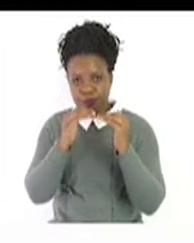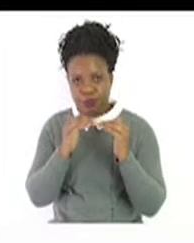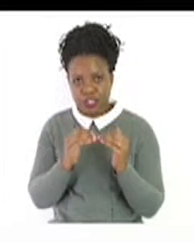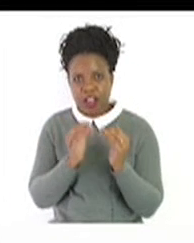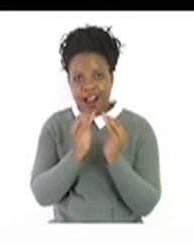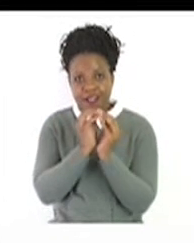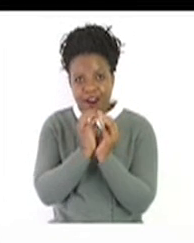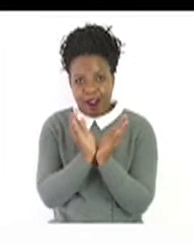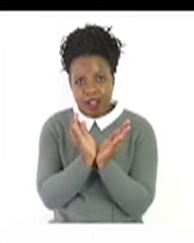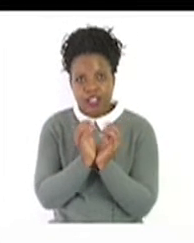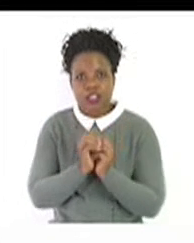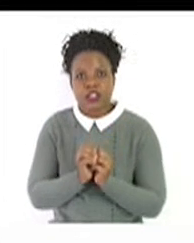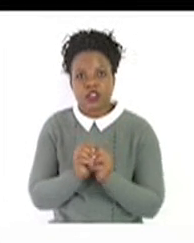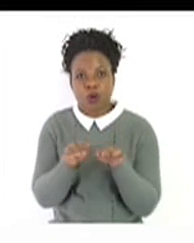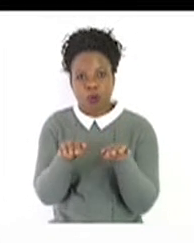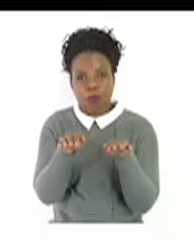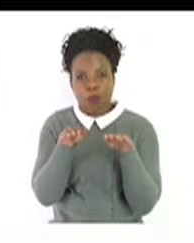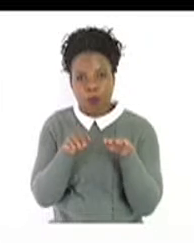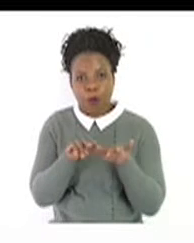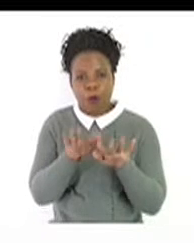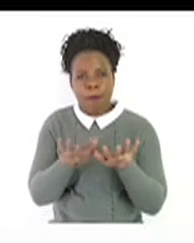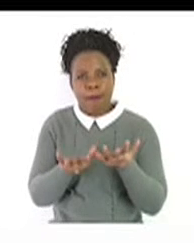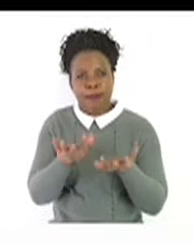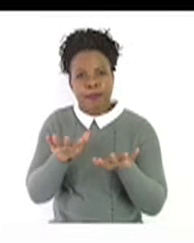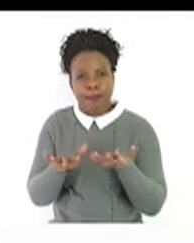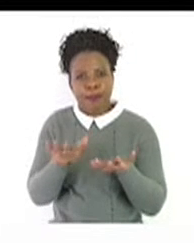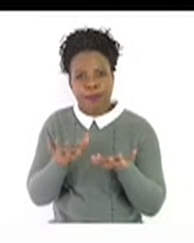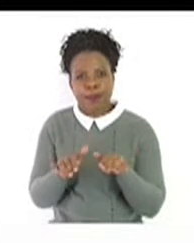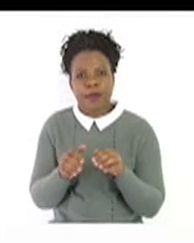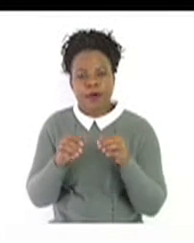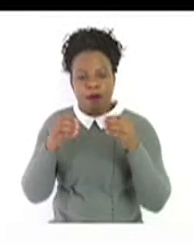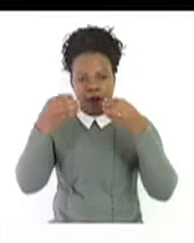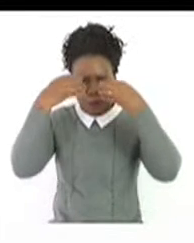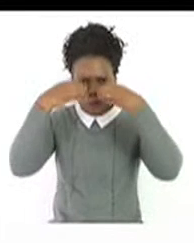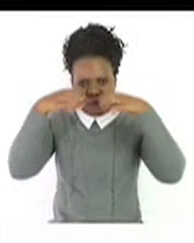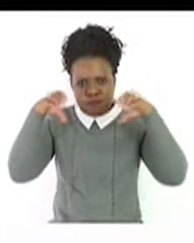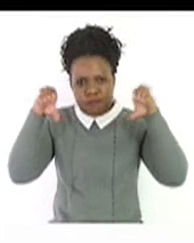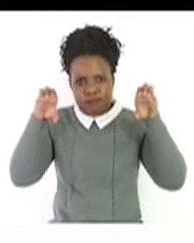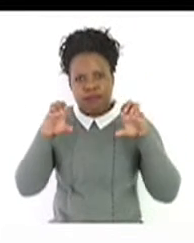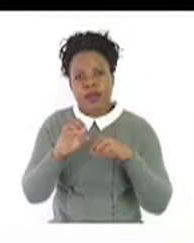kangaroo, piano, buffalo, igloo.